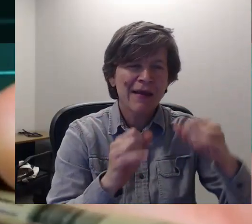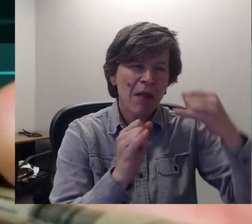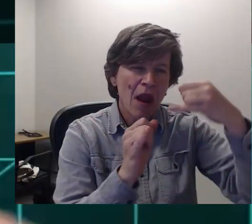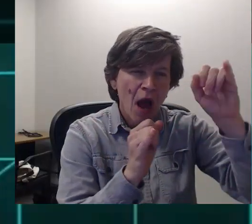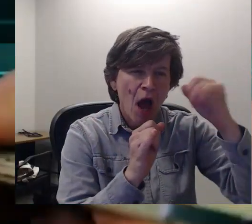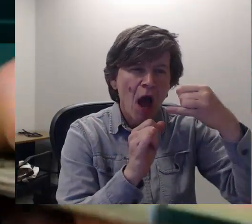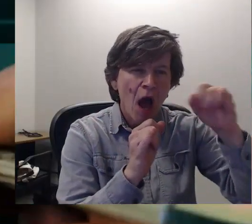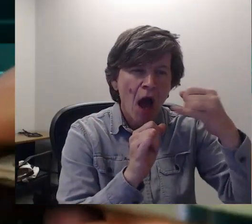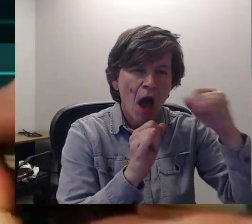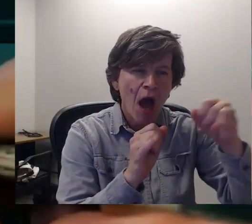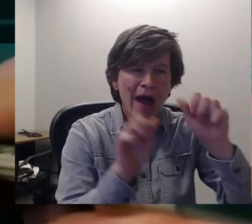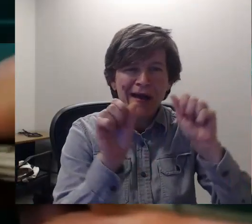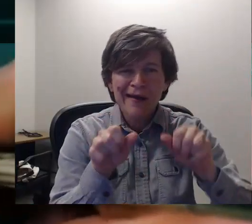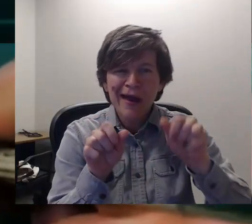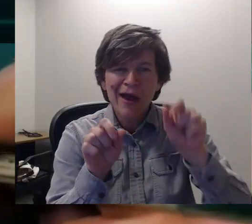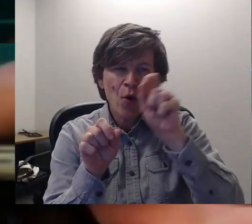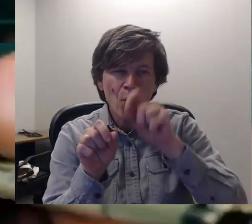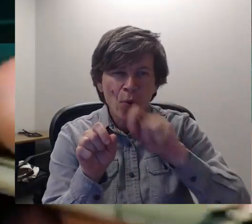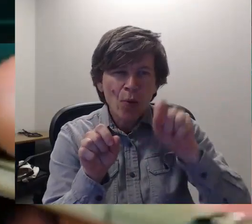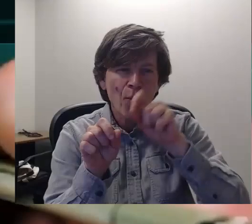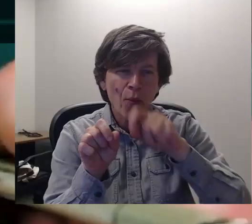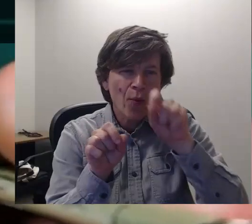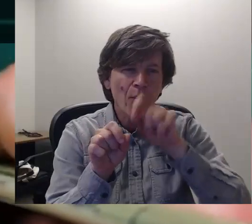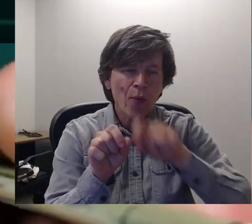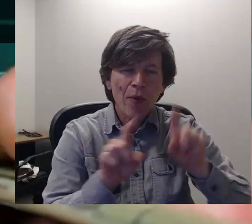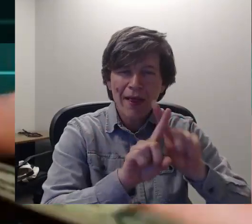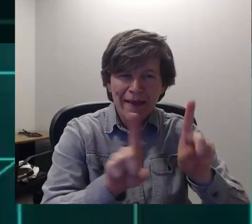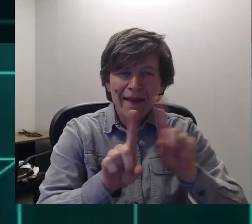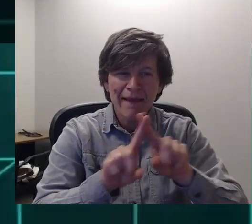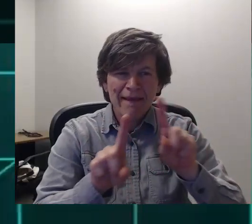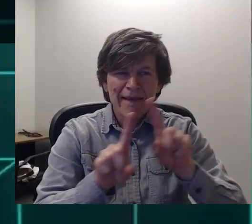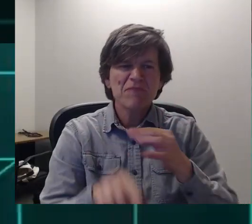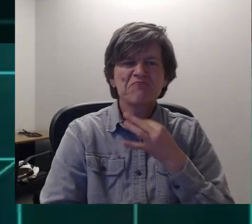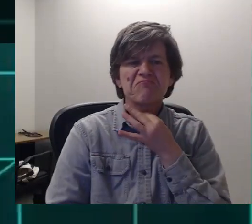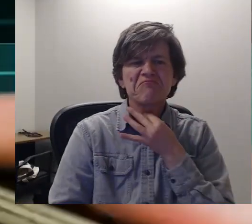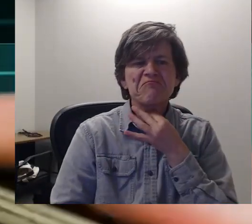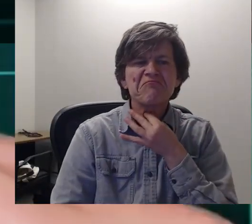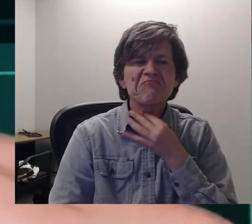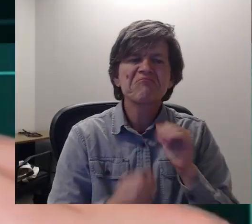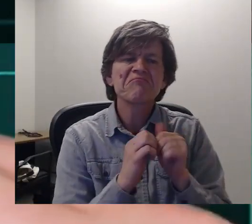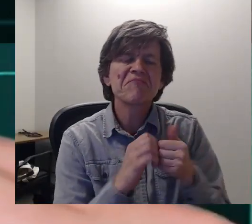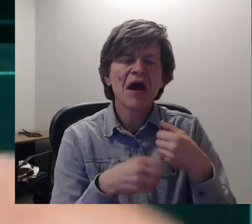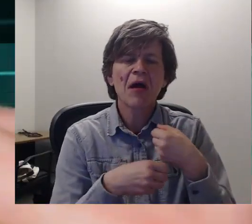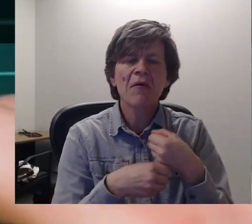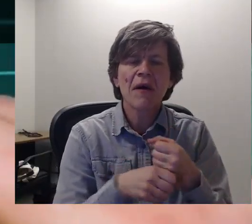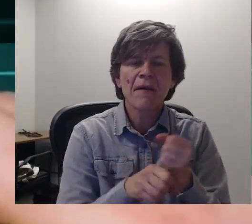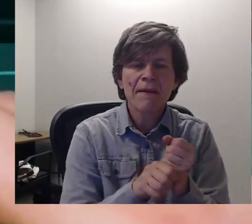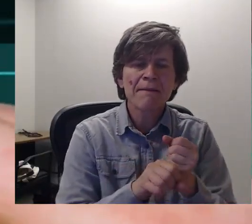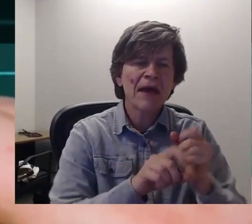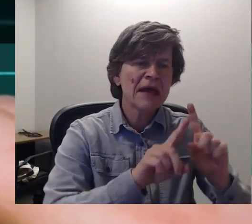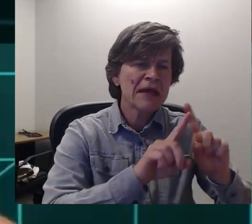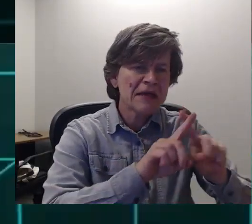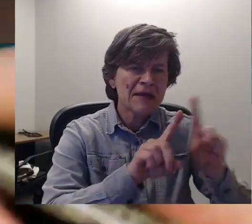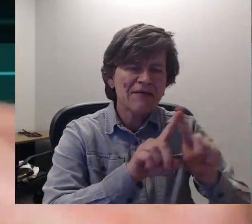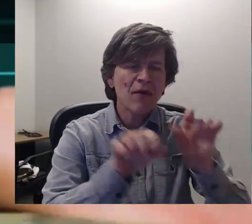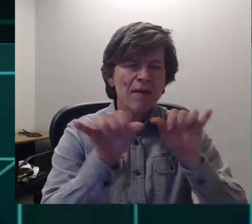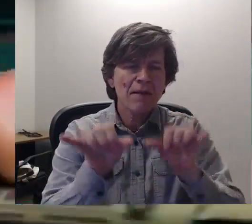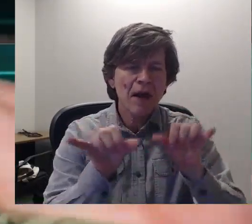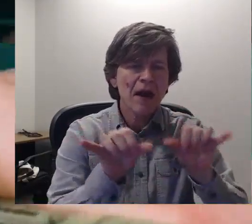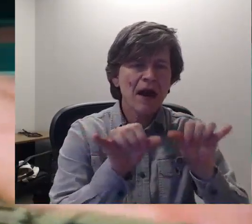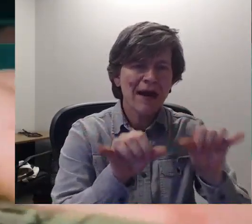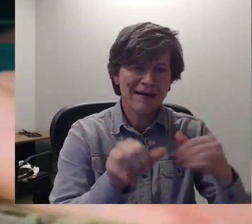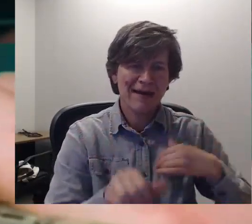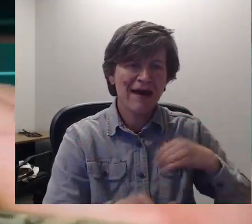If you're wondering how to make these different tangles, check out my playlist on how to doodle patterns, where I